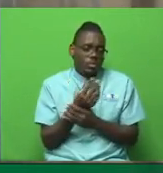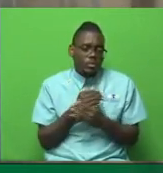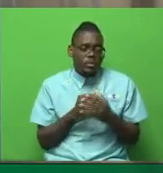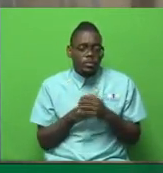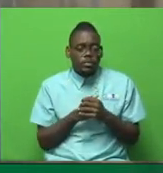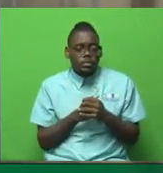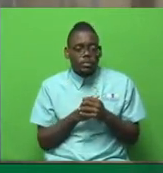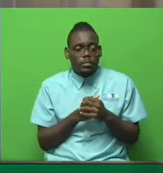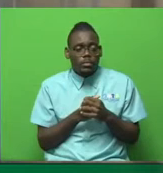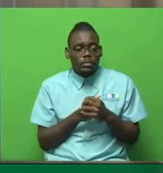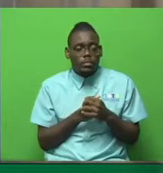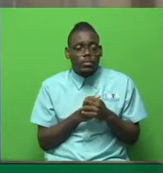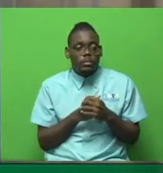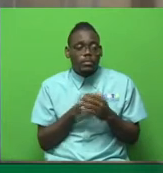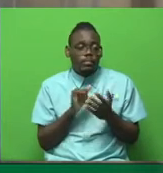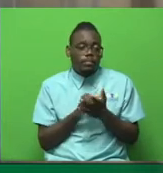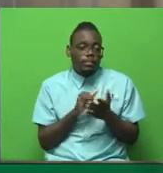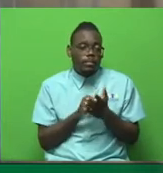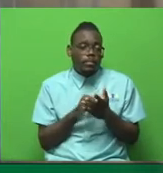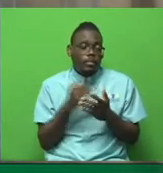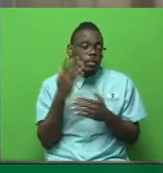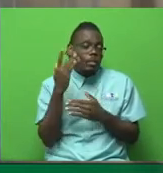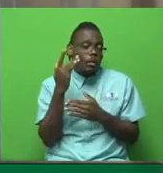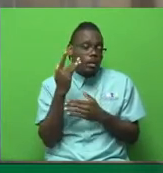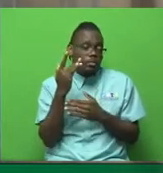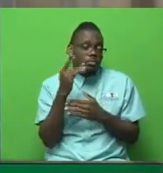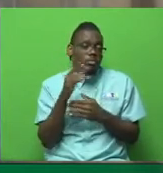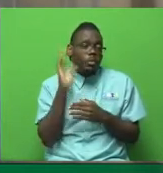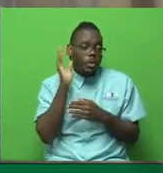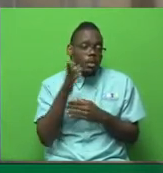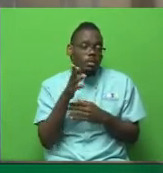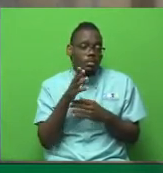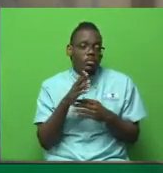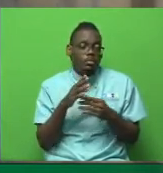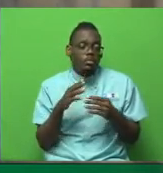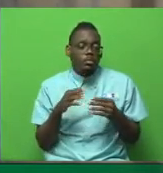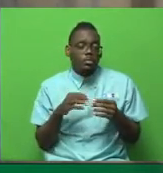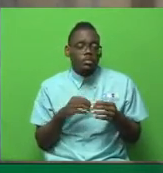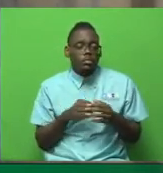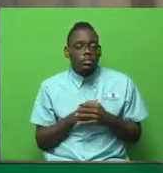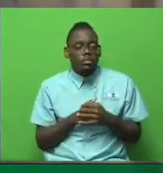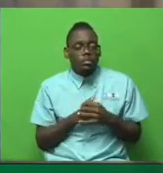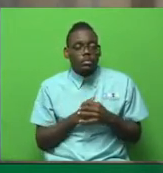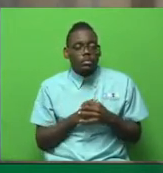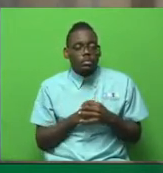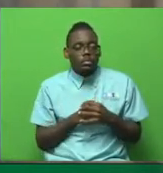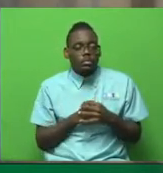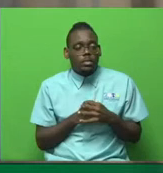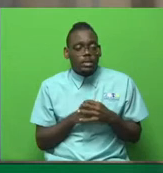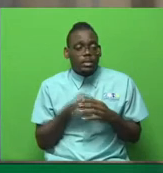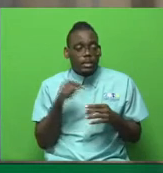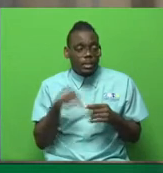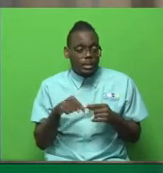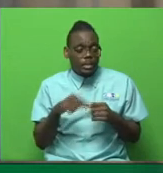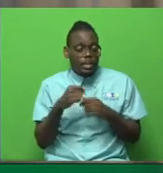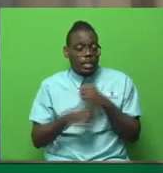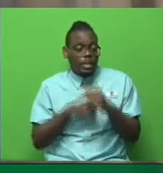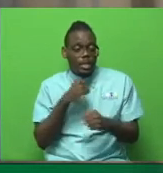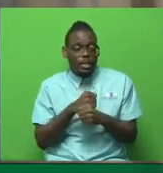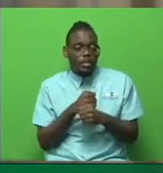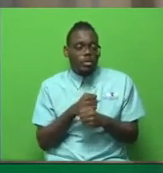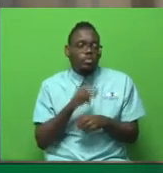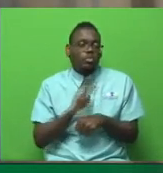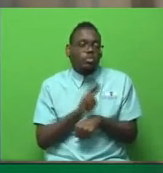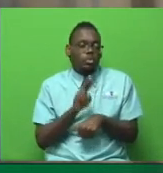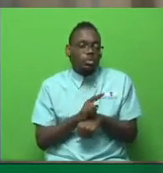fiscal for fiscal 2022 he'll jump on use of nominal figures because the increase